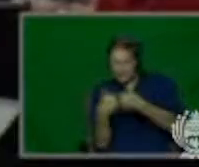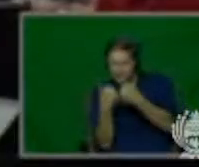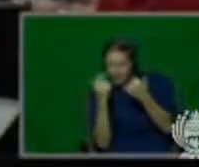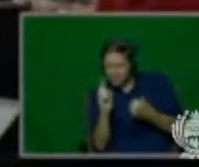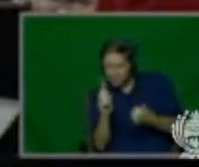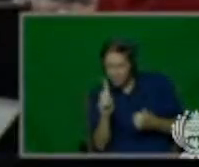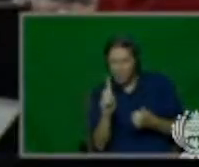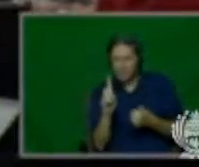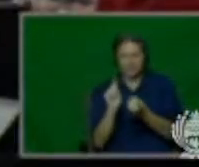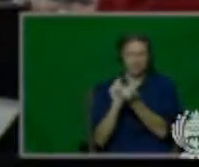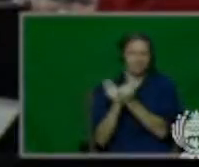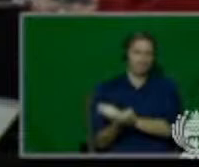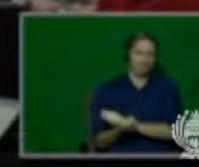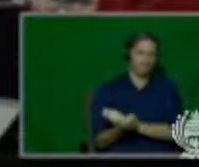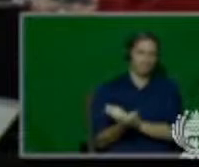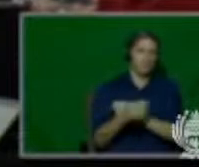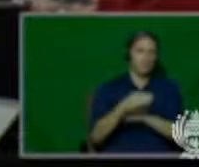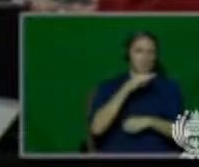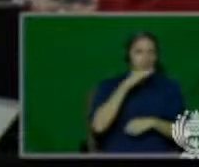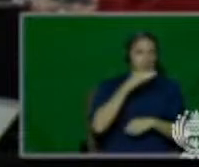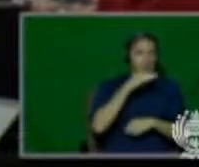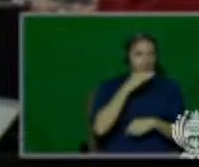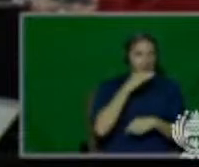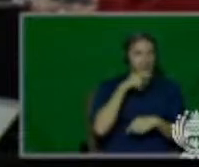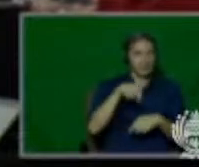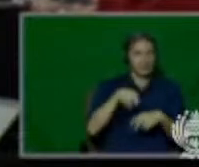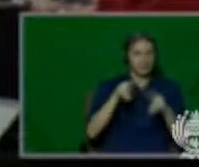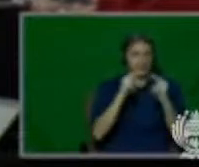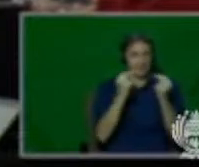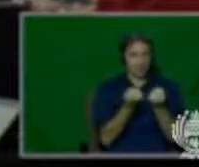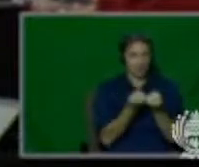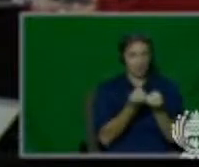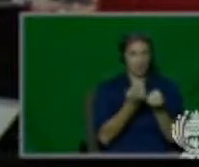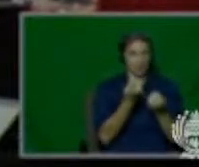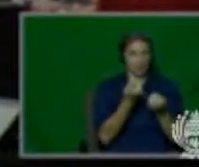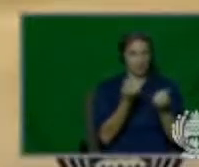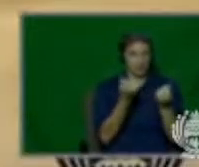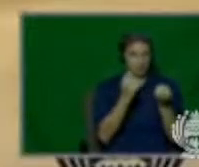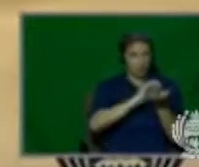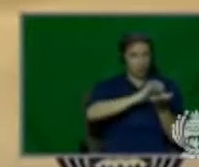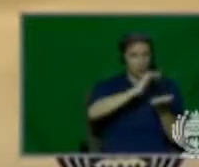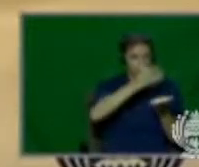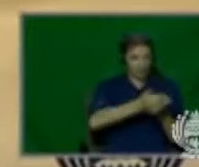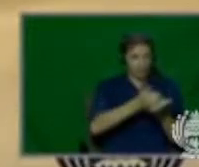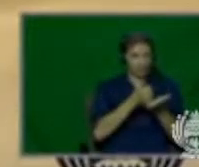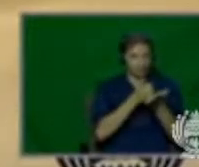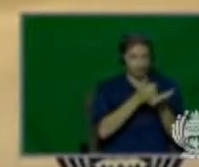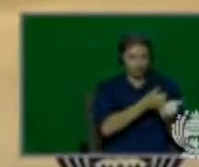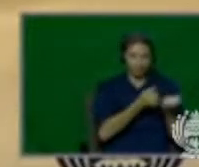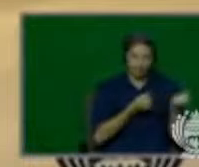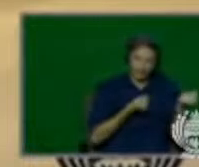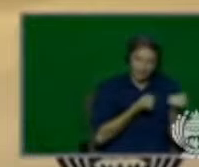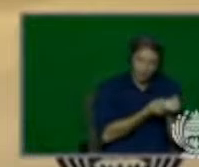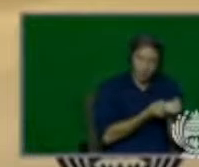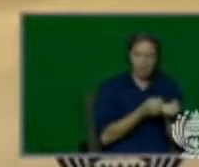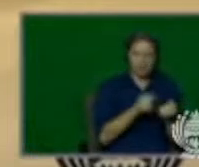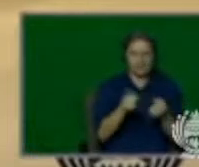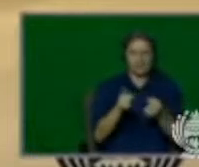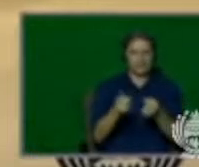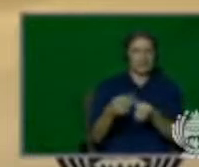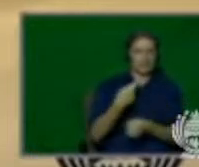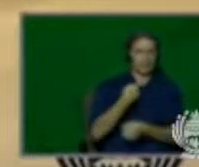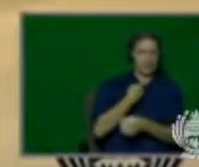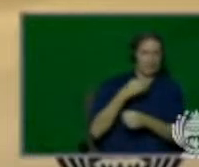This includes getting support from the National Treasury to build capacity and mitigate risks, and